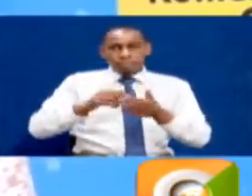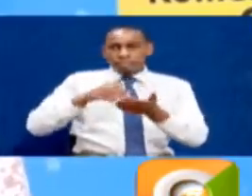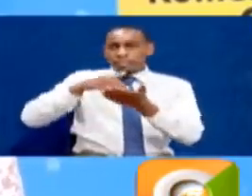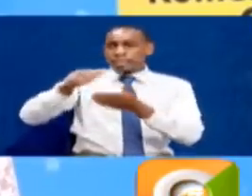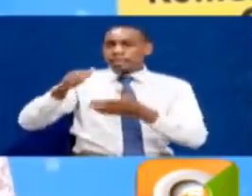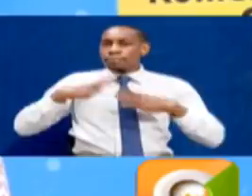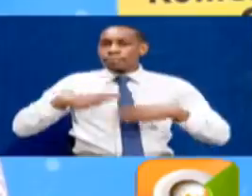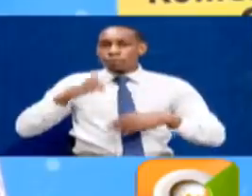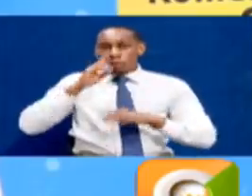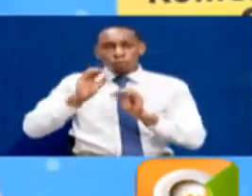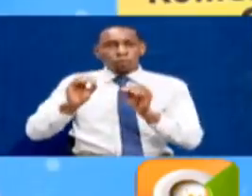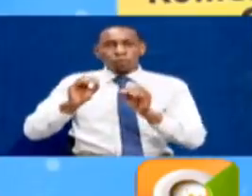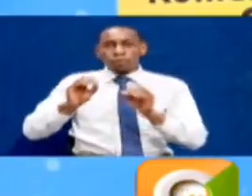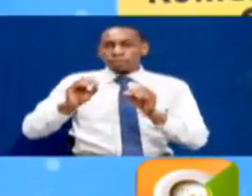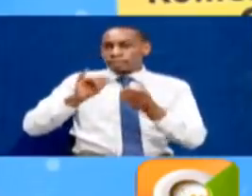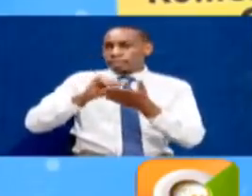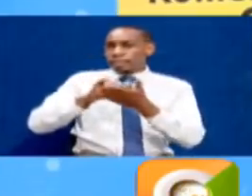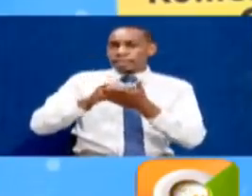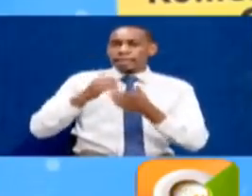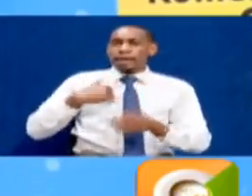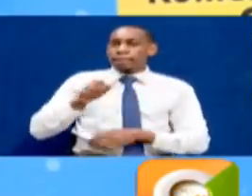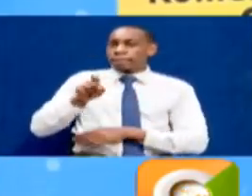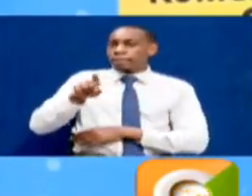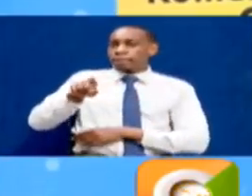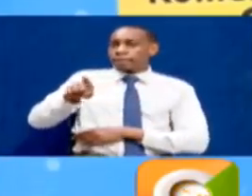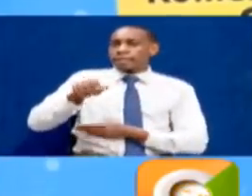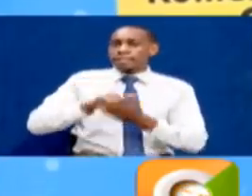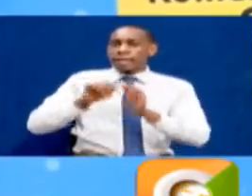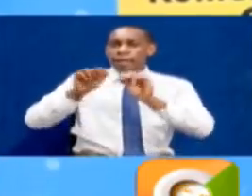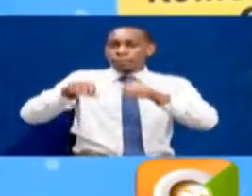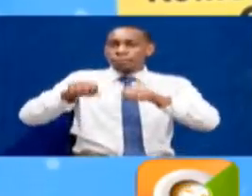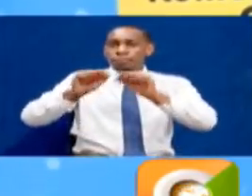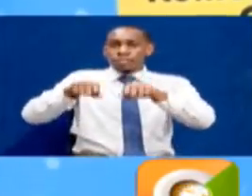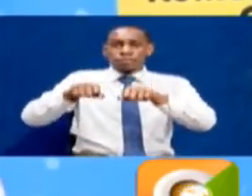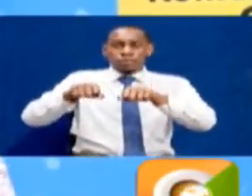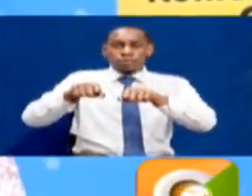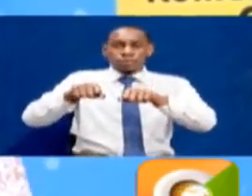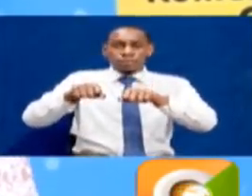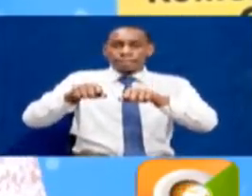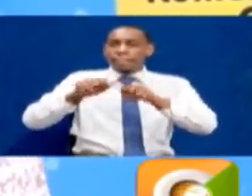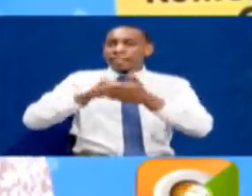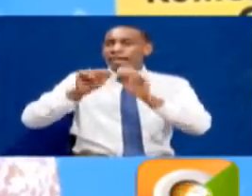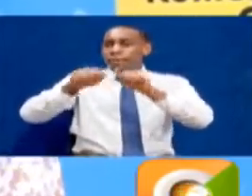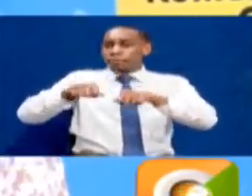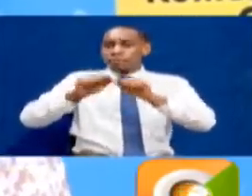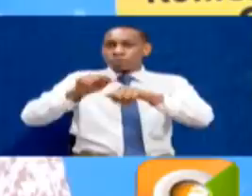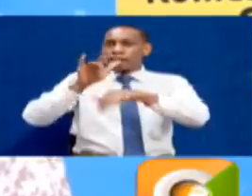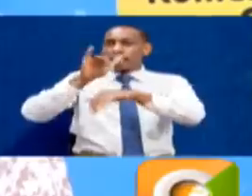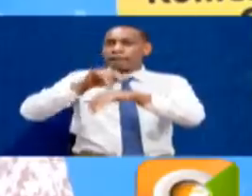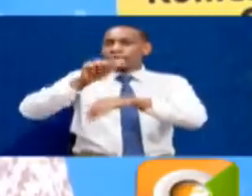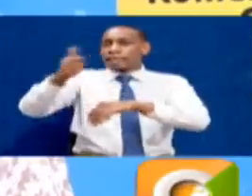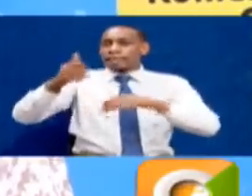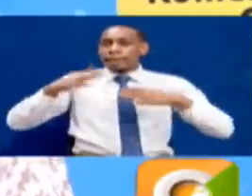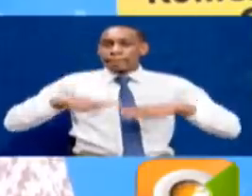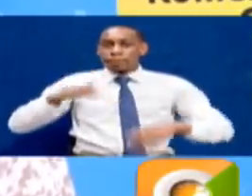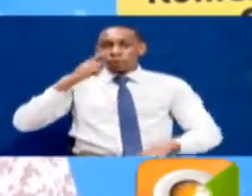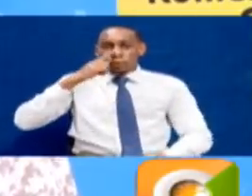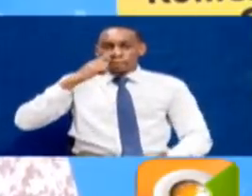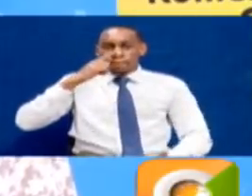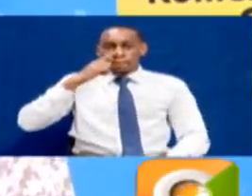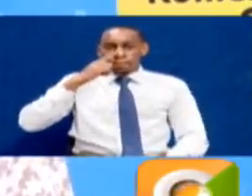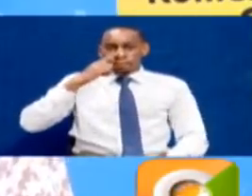watu nyumbani ambao wana virusi ambao inaweza kumbukiza wengine huko